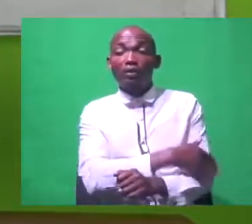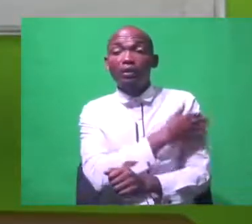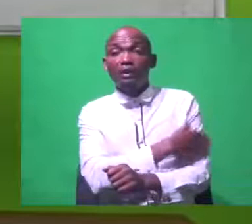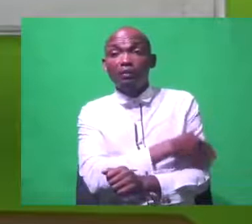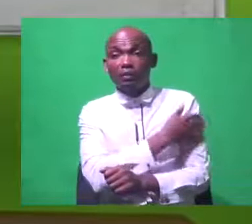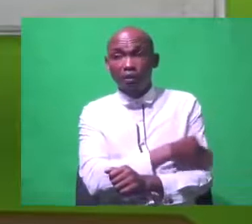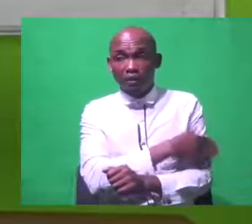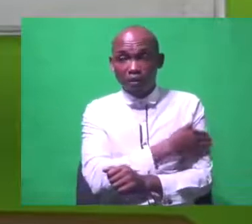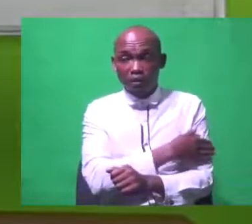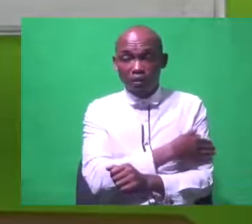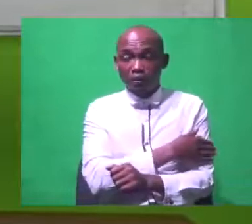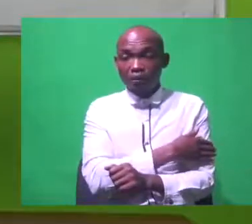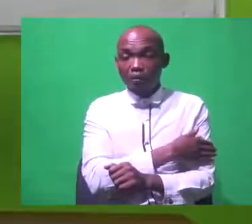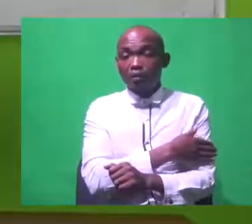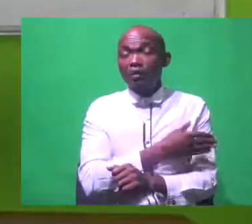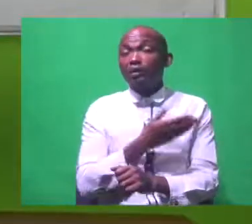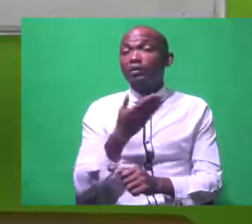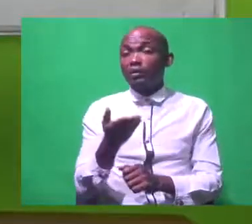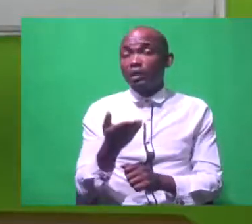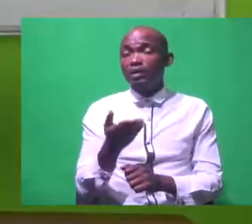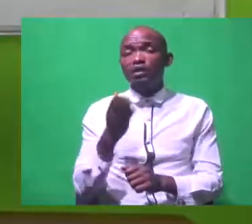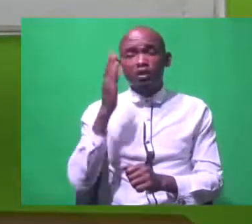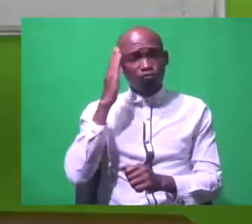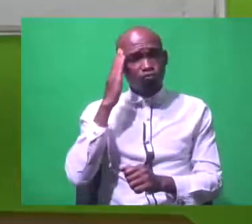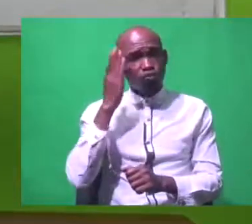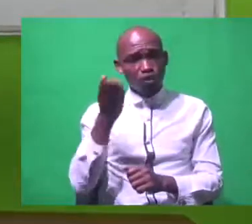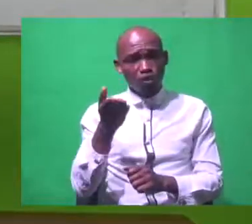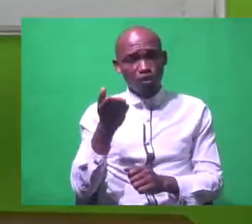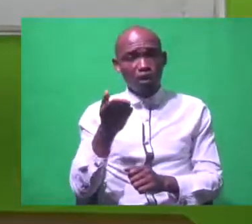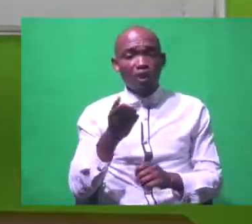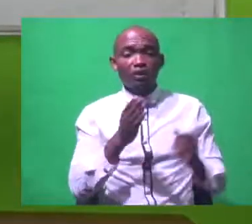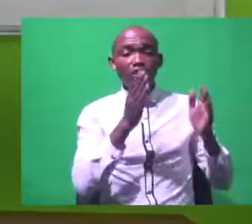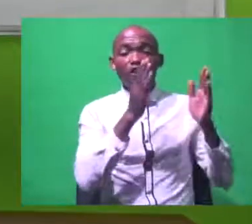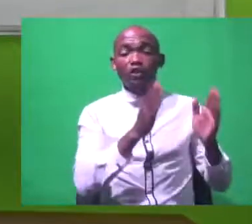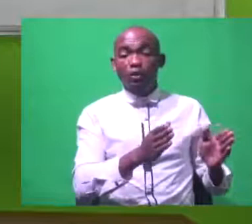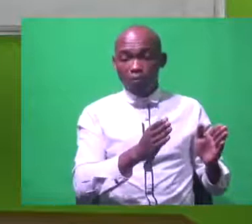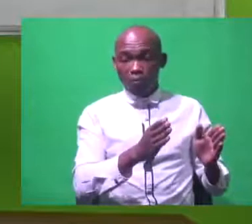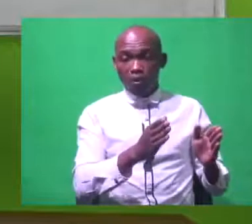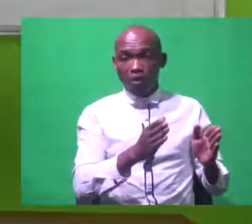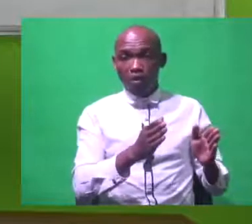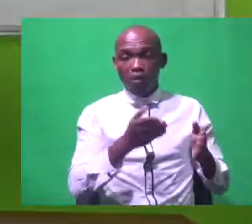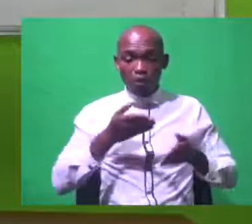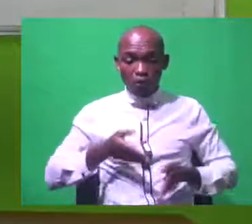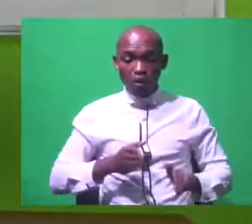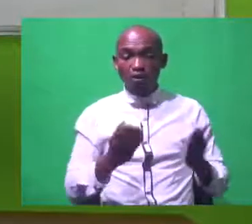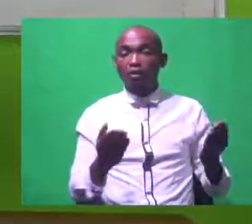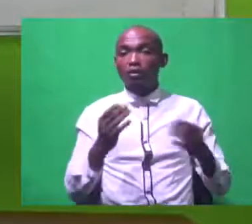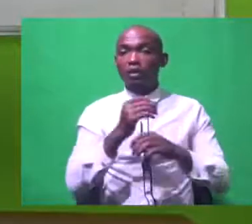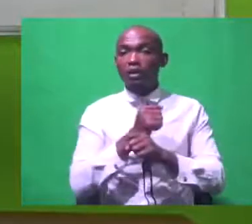services. So we as human beings, in production, we